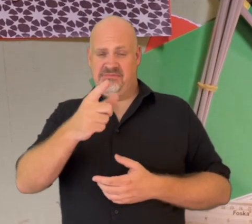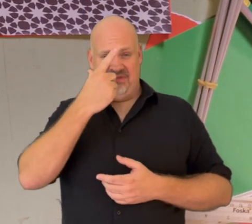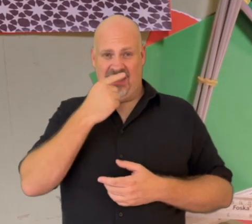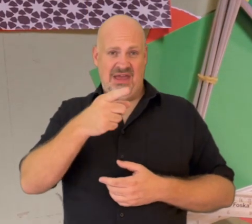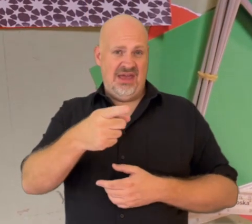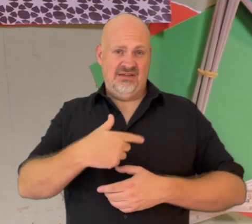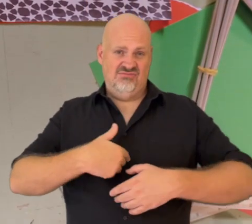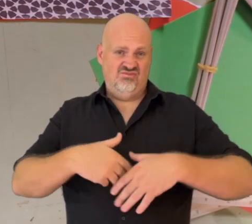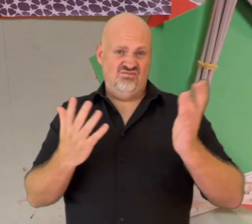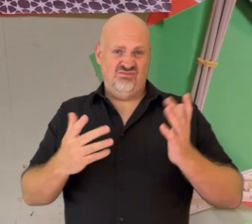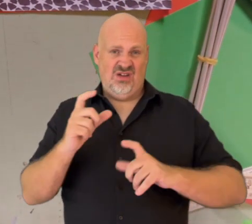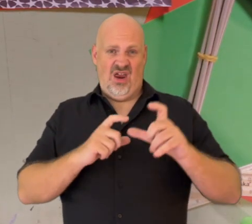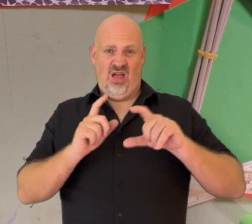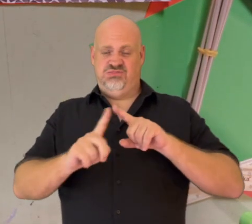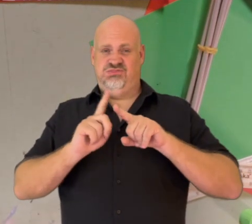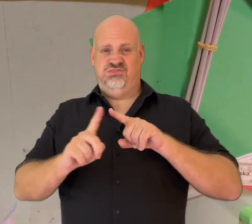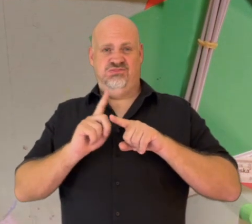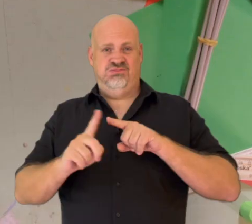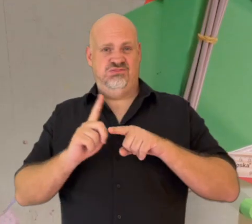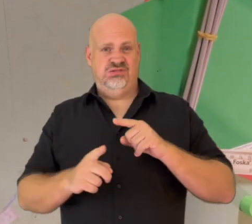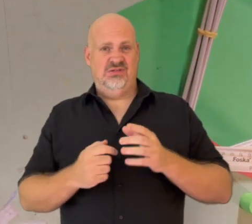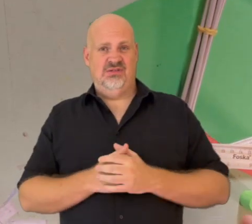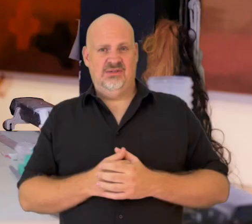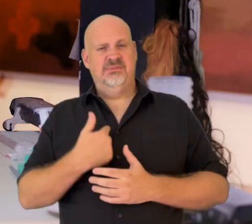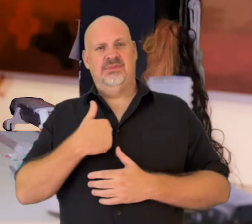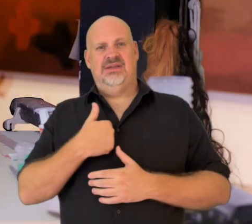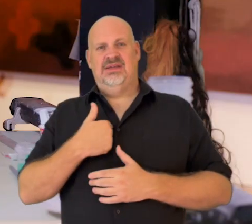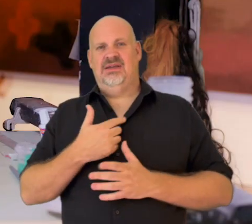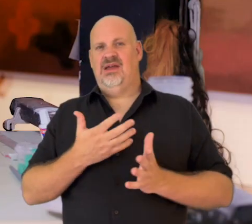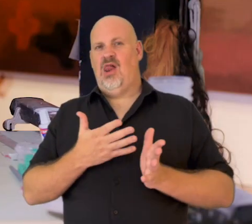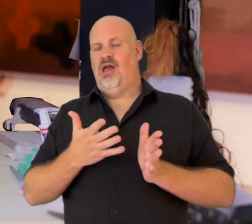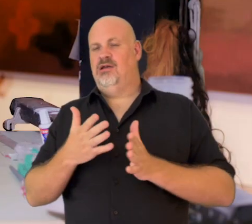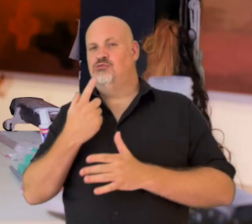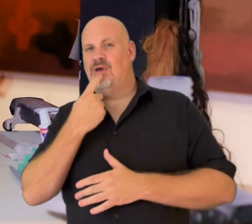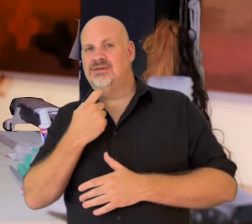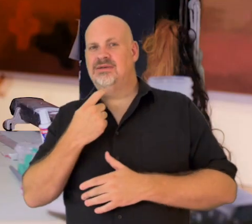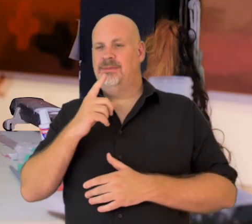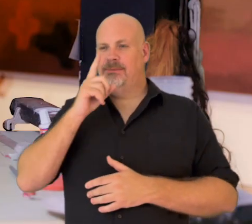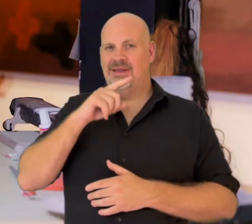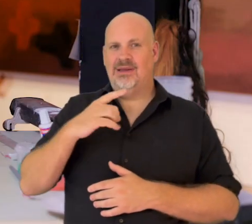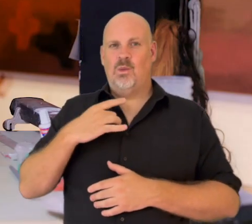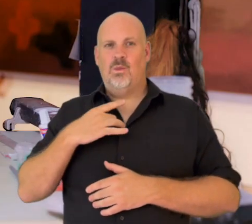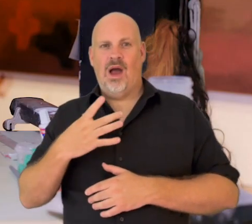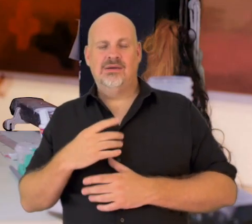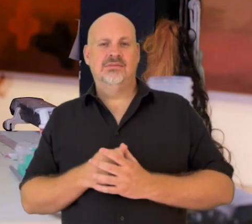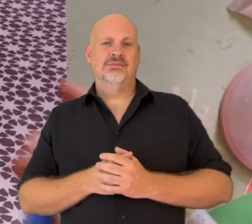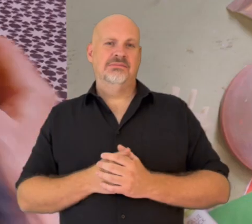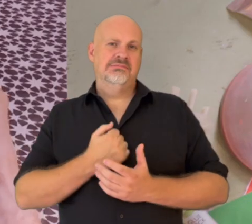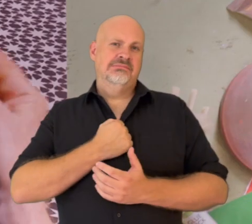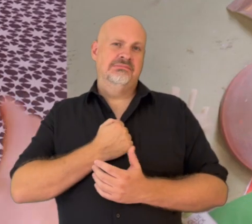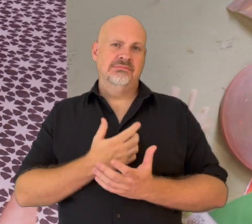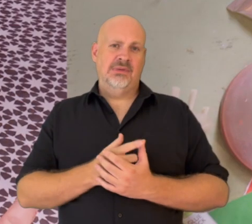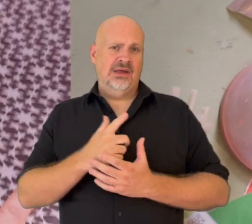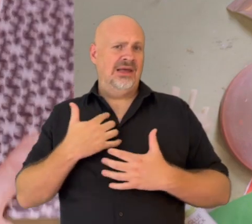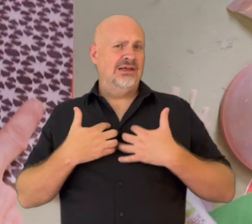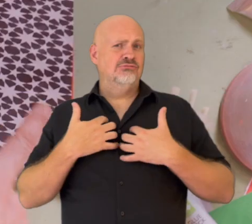think I often do gravitate towards reds and pinks and whites. But it's also interesting, this one